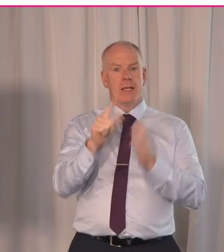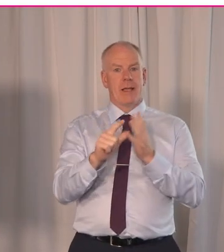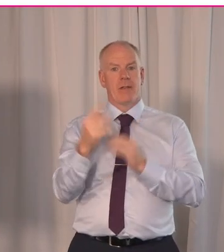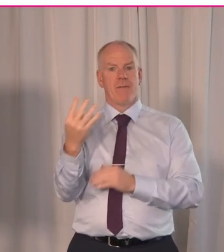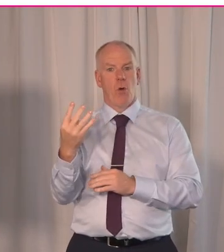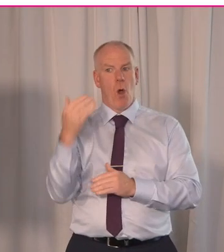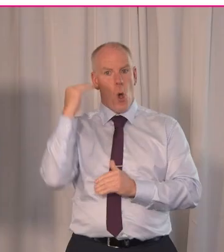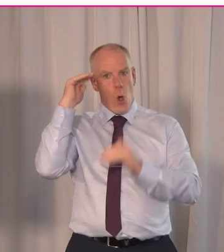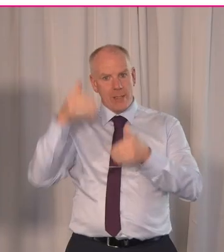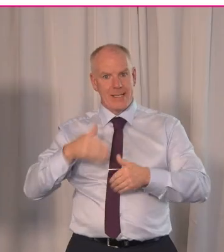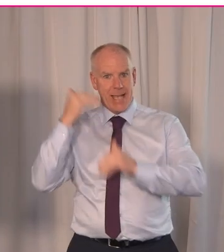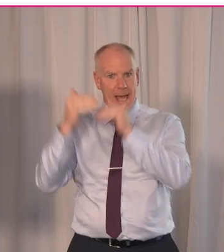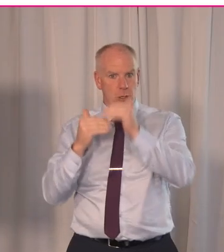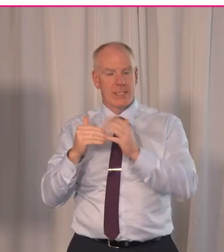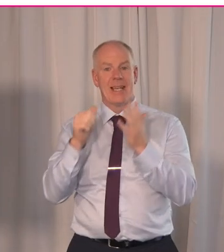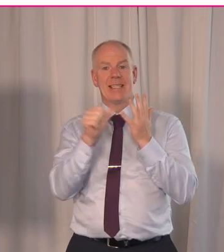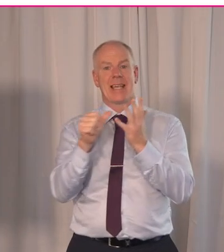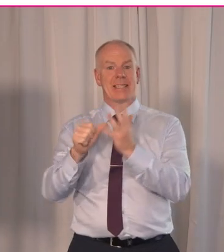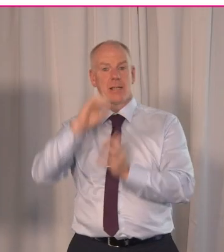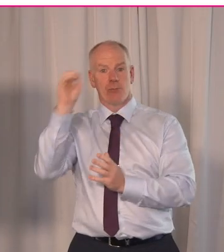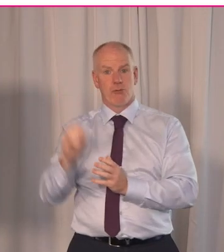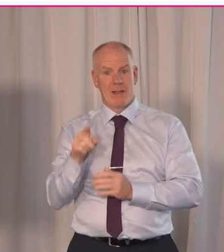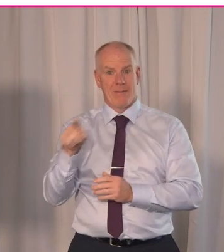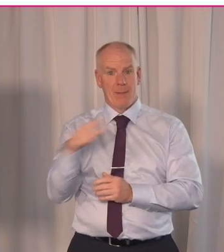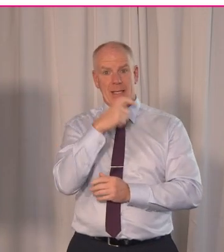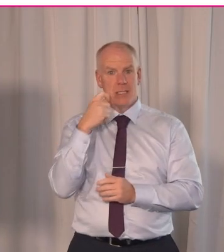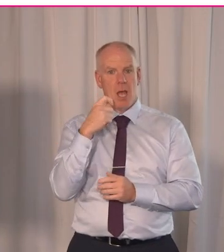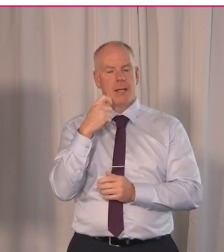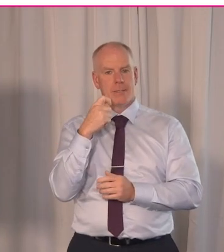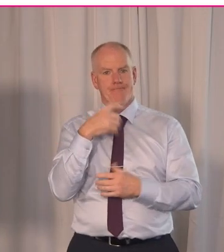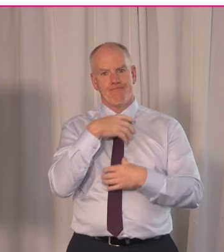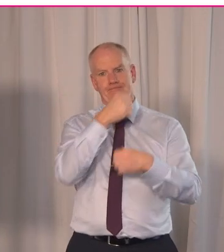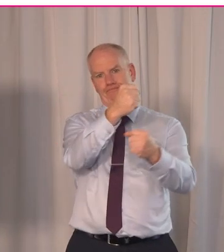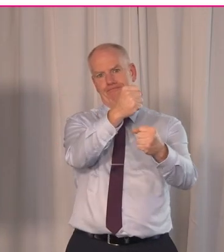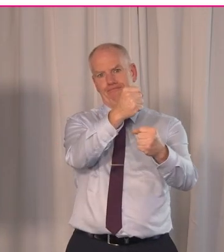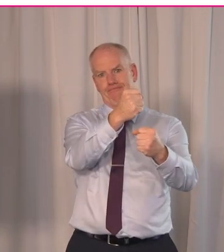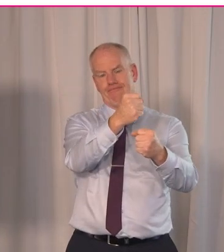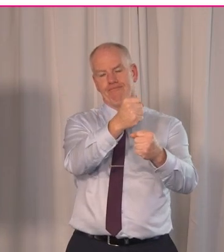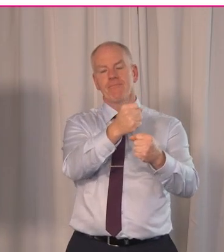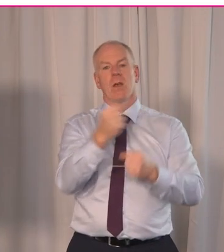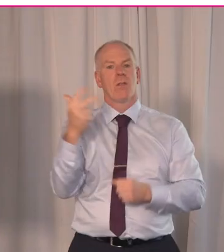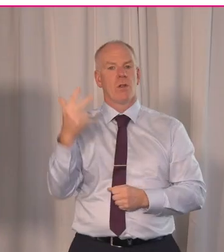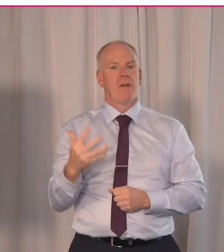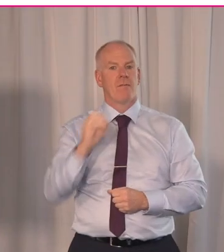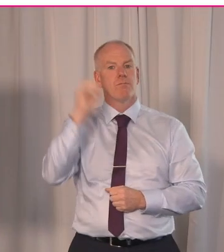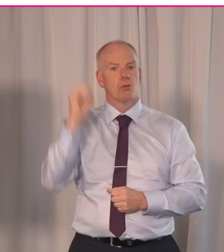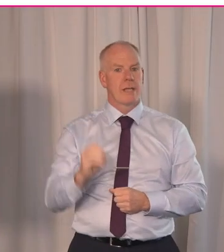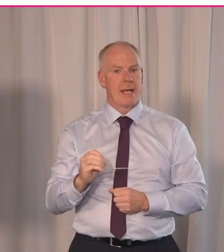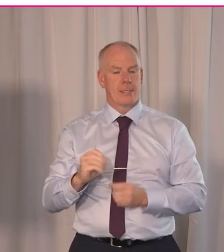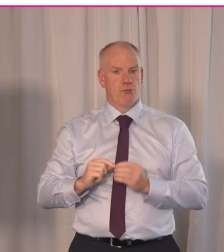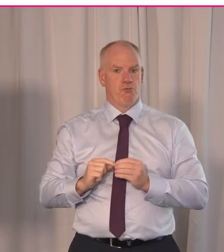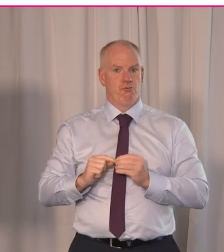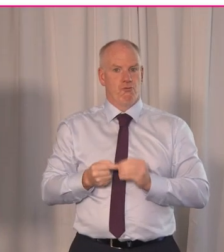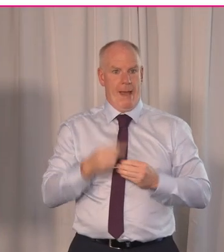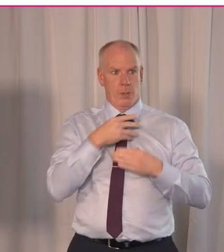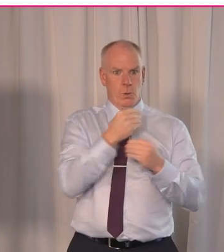autistic adults, and 66% of them had contemplated ending their own life, with 35% actually attempting